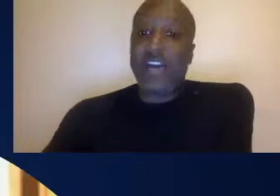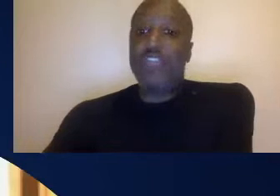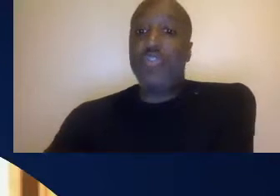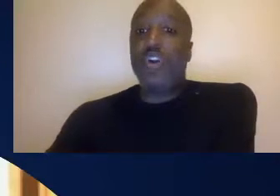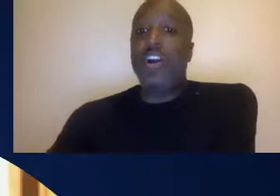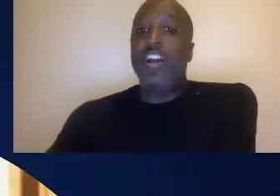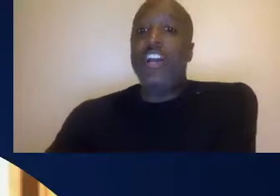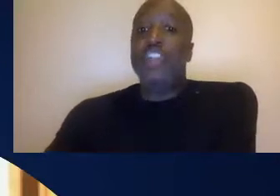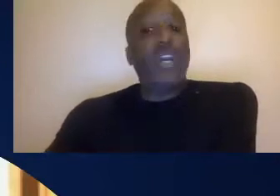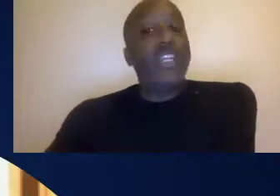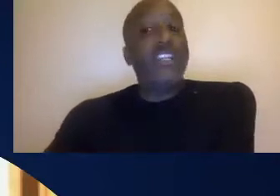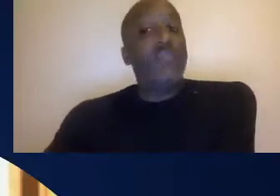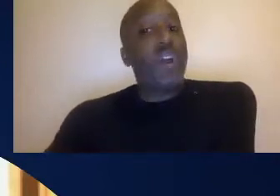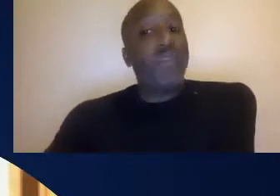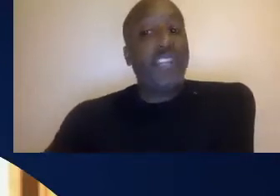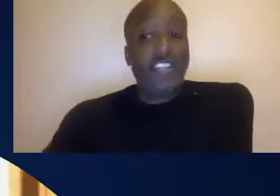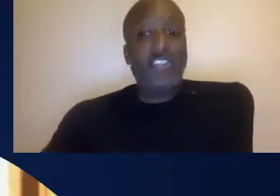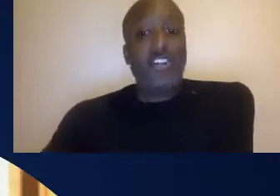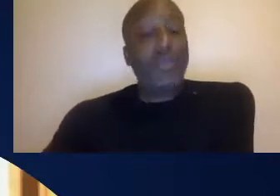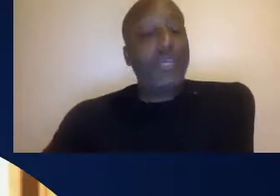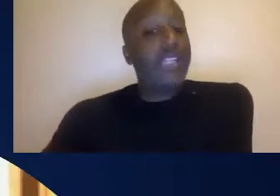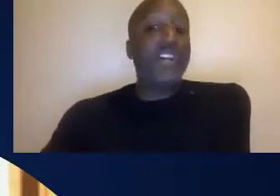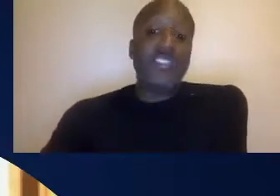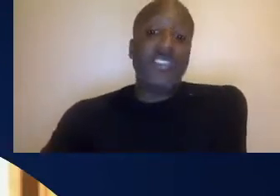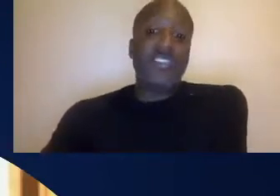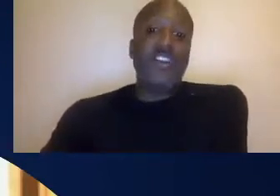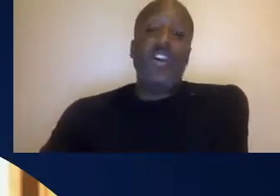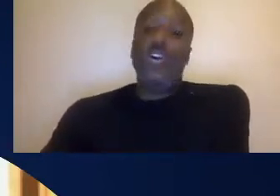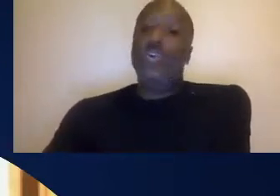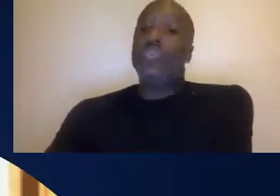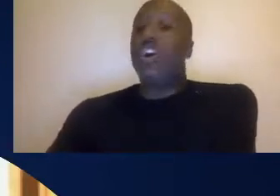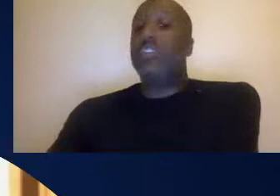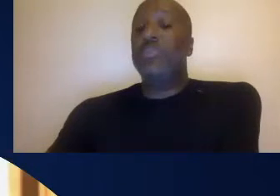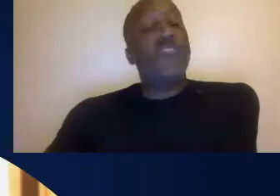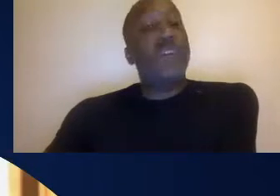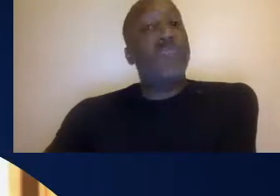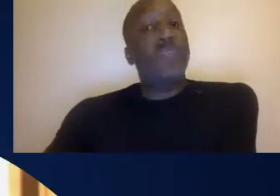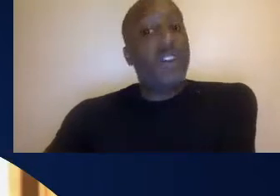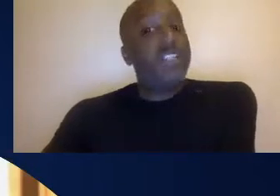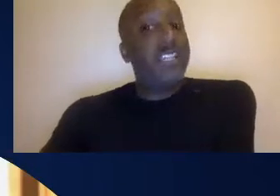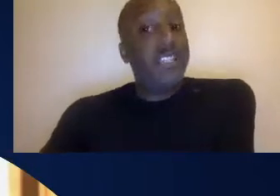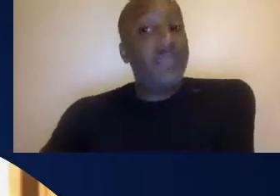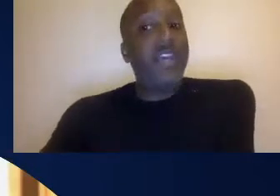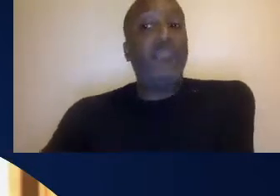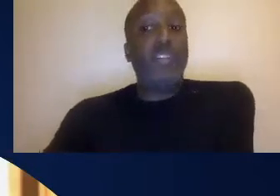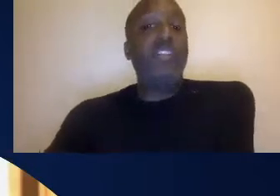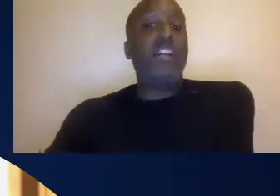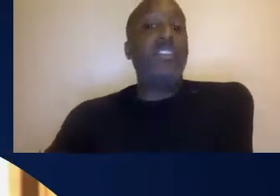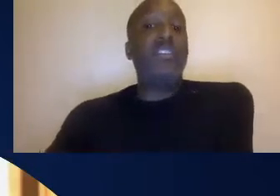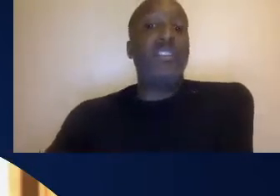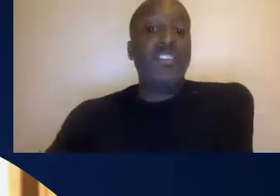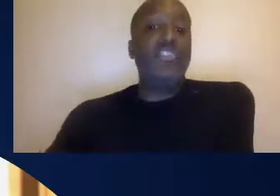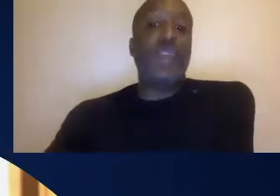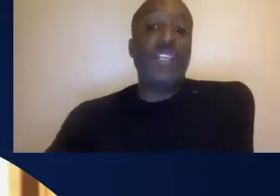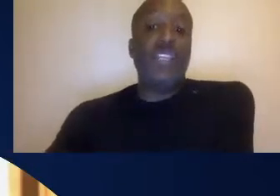shout out to our training department intern, Caleb Johnson, who talked to several members of our team and put